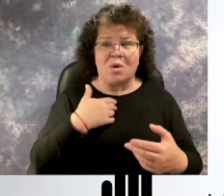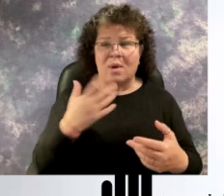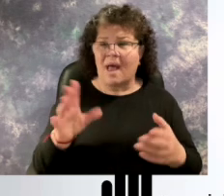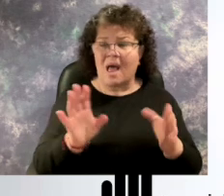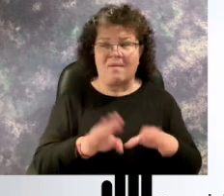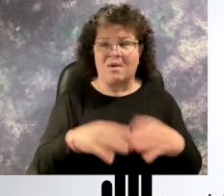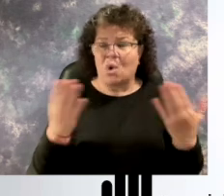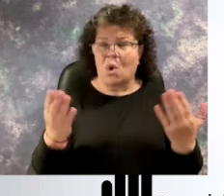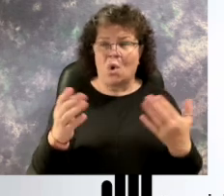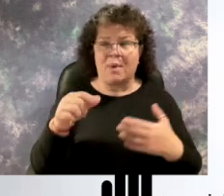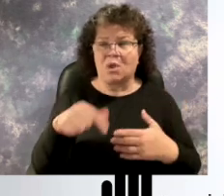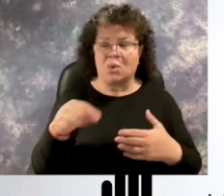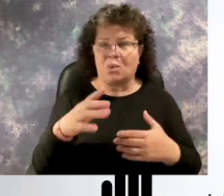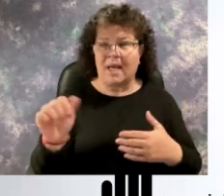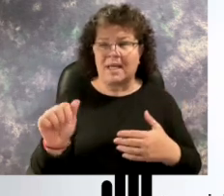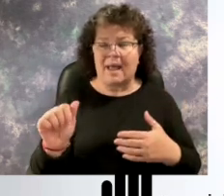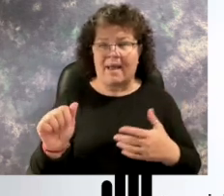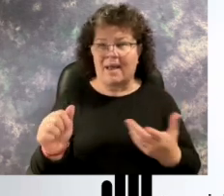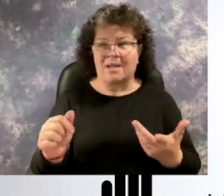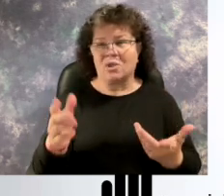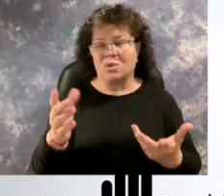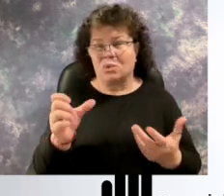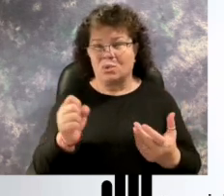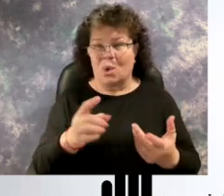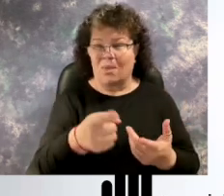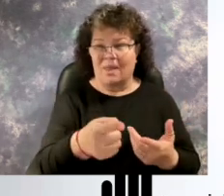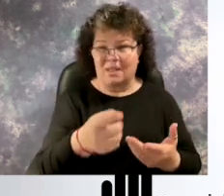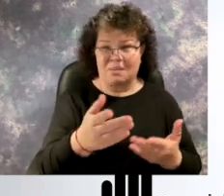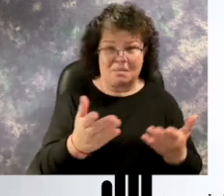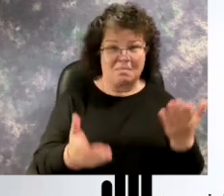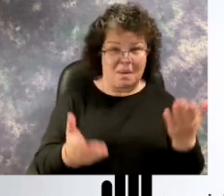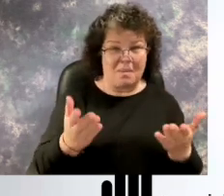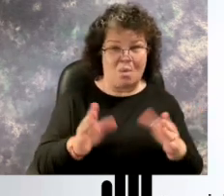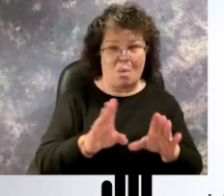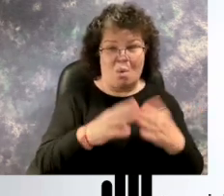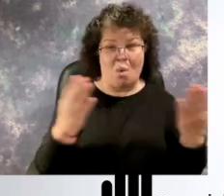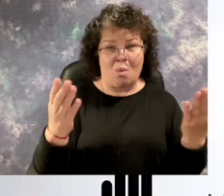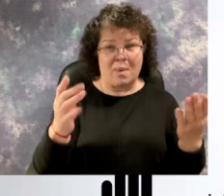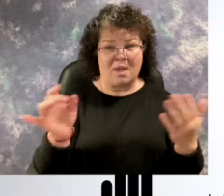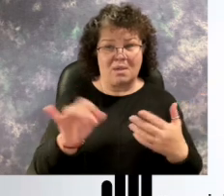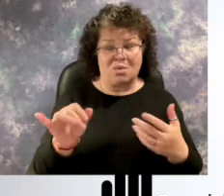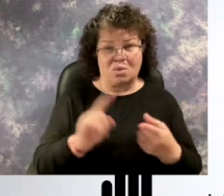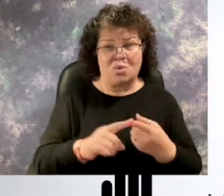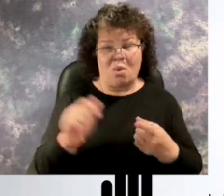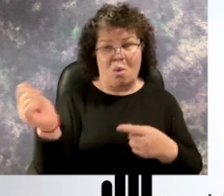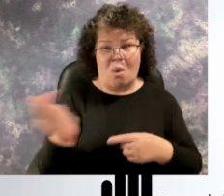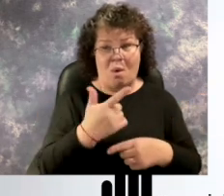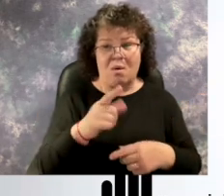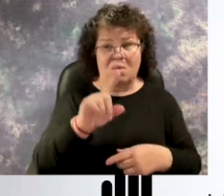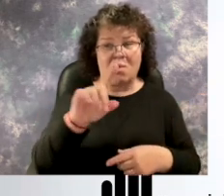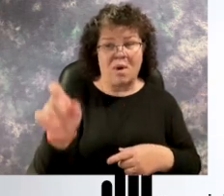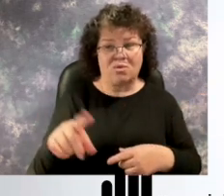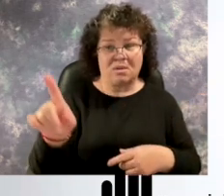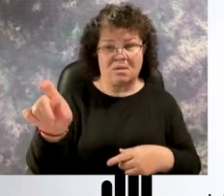open Q&A at later. So I guess this could be open to other questions as well.